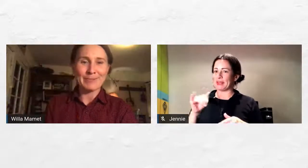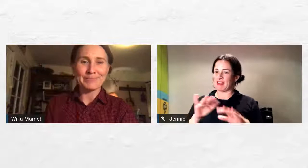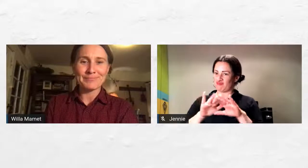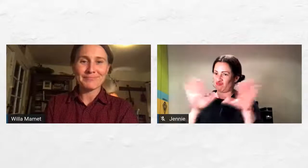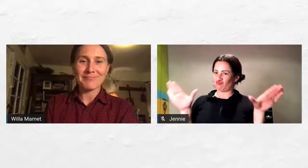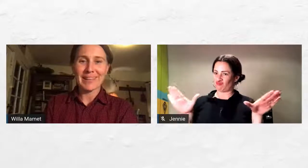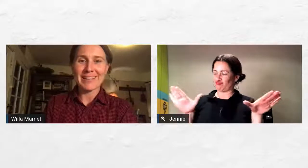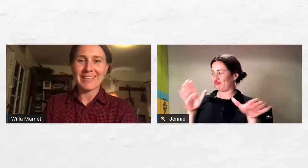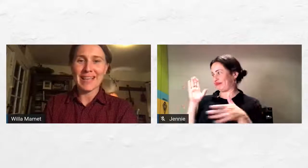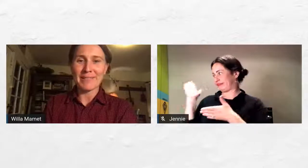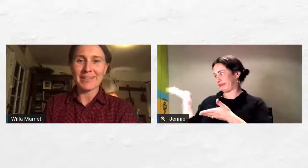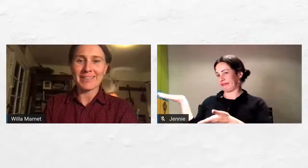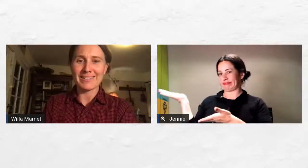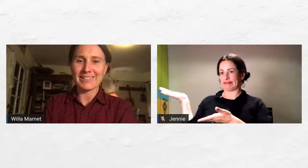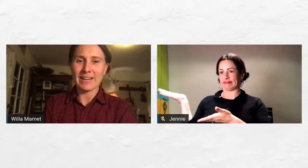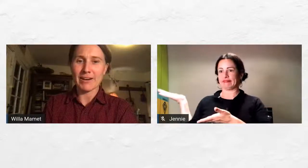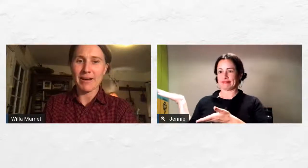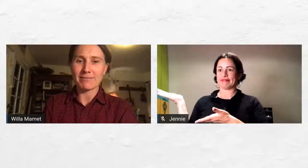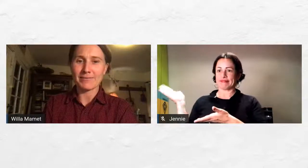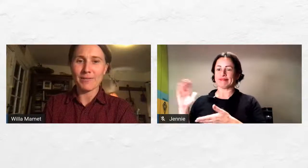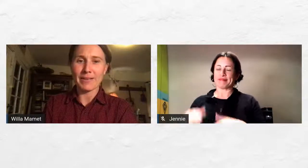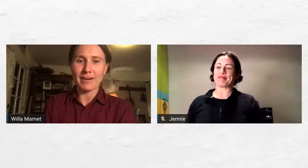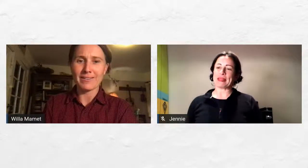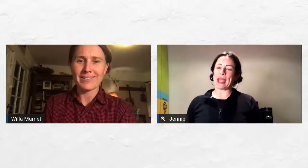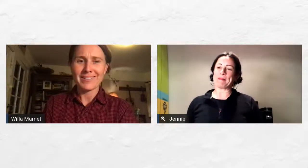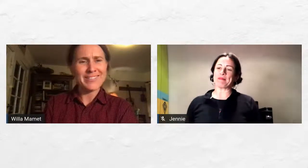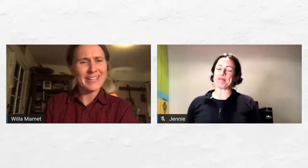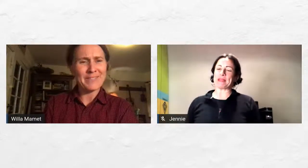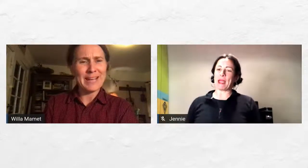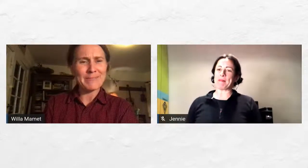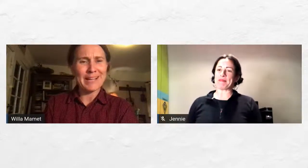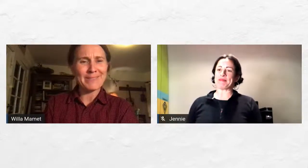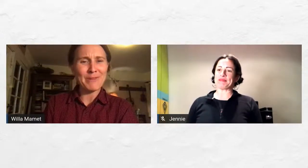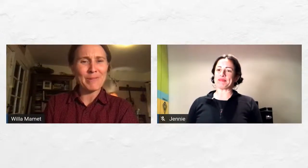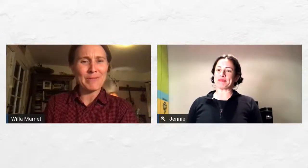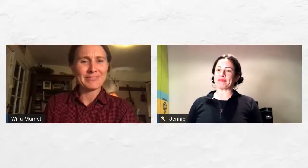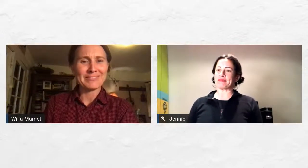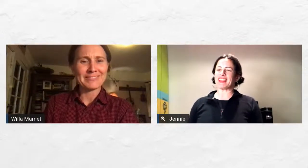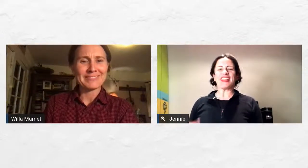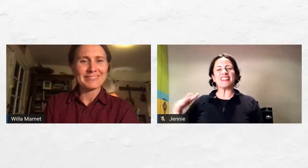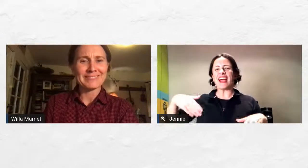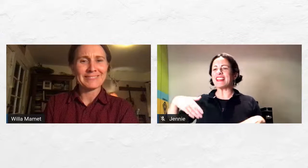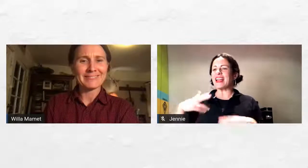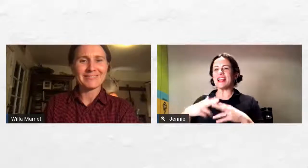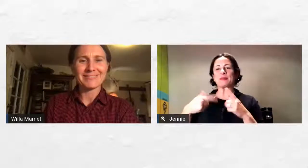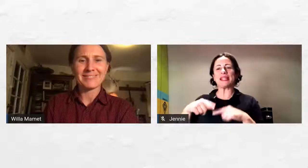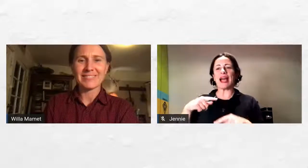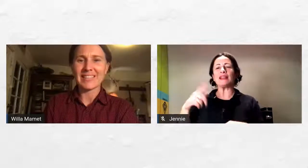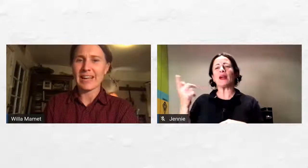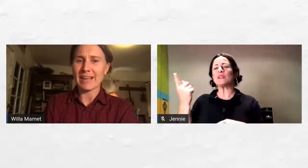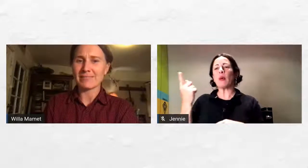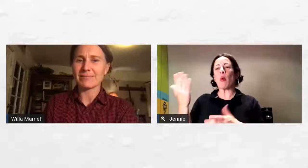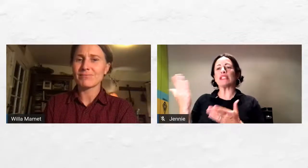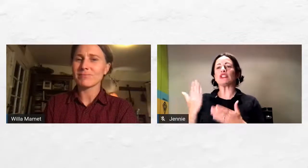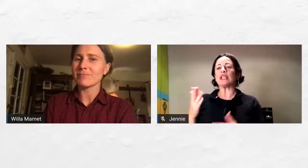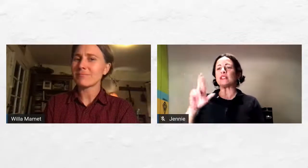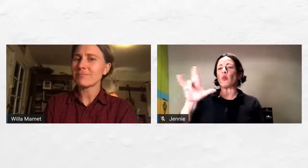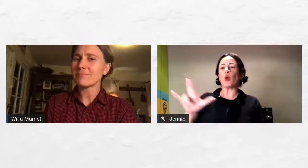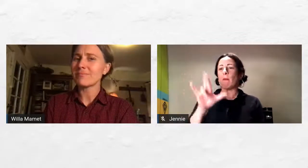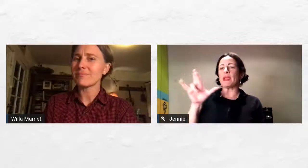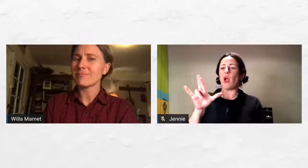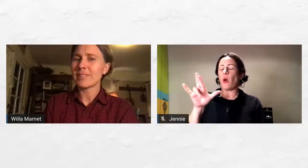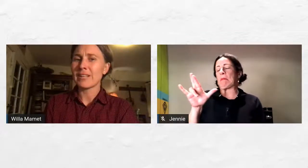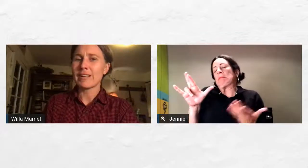is having a scenario over there. Does he have a name sign, Romeo? Not yet.